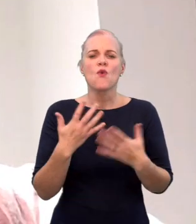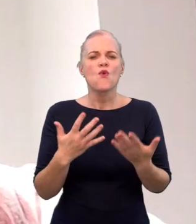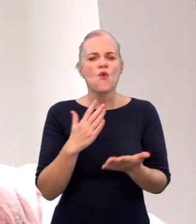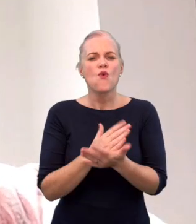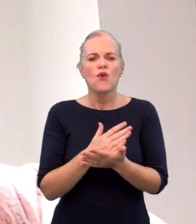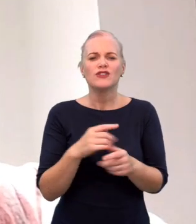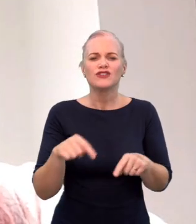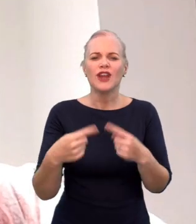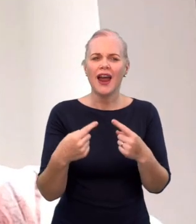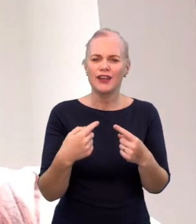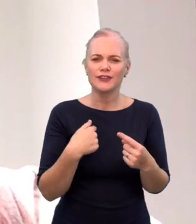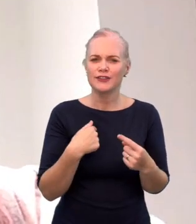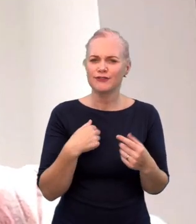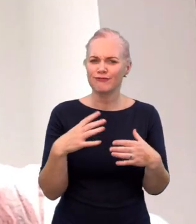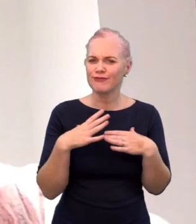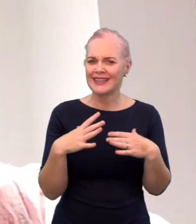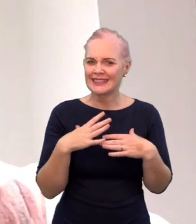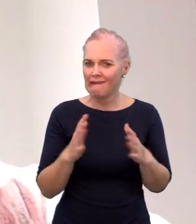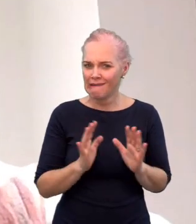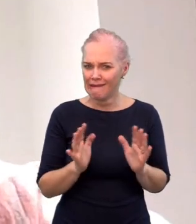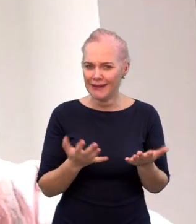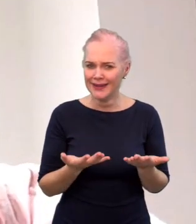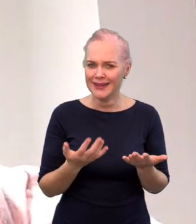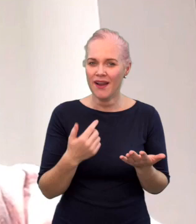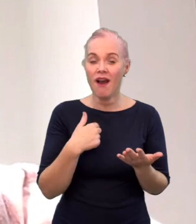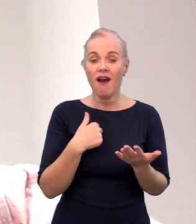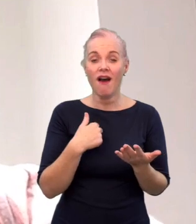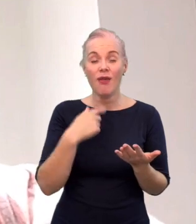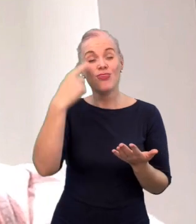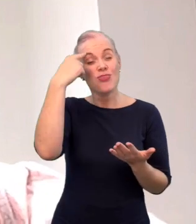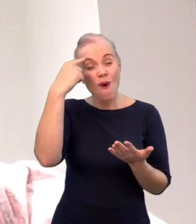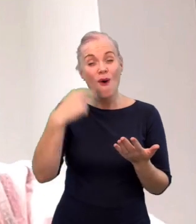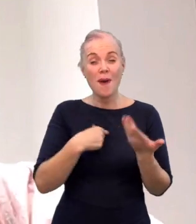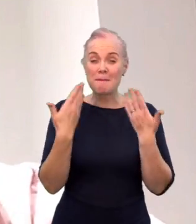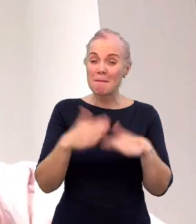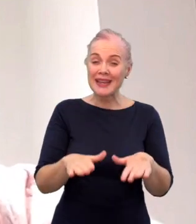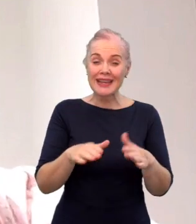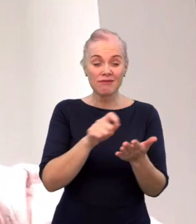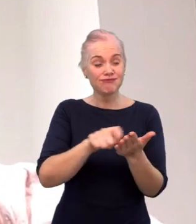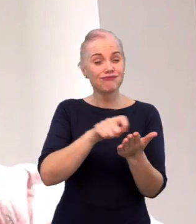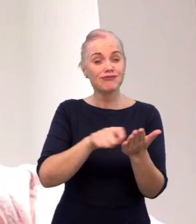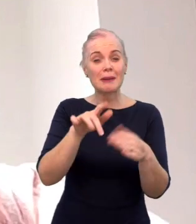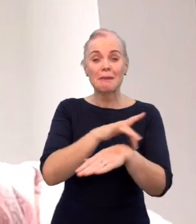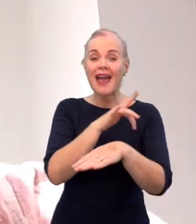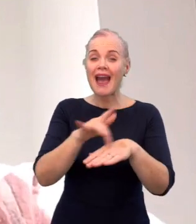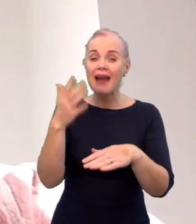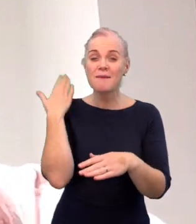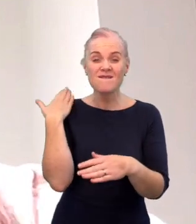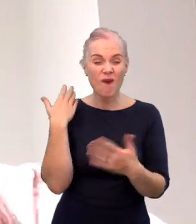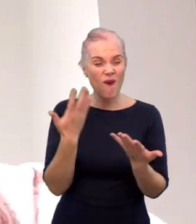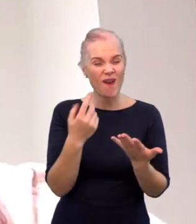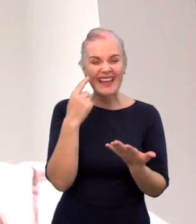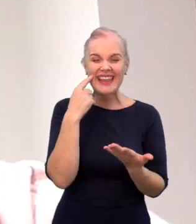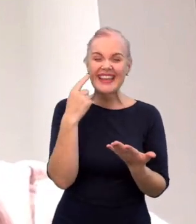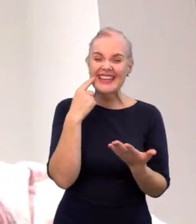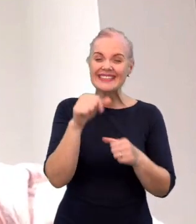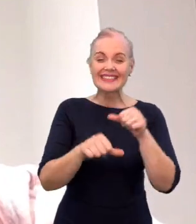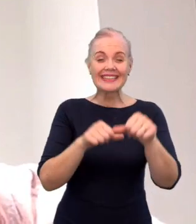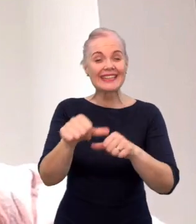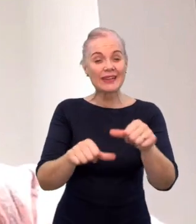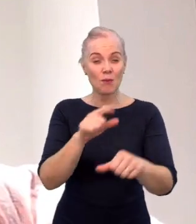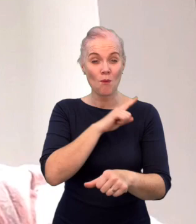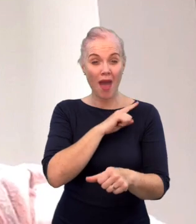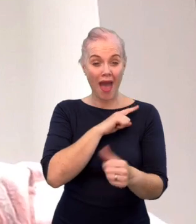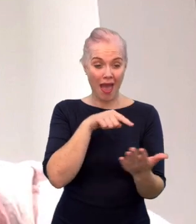Yeah, there's been a few challenges which I wasn't kind of ready for. I honestly thought, because I've written plays before, I thought it was going to be an